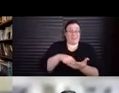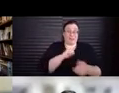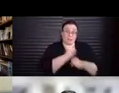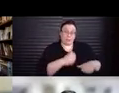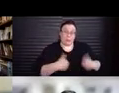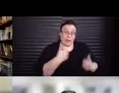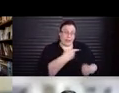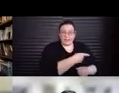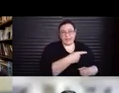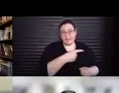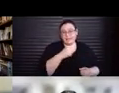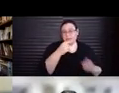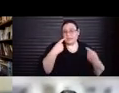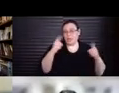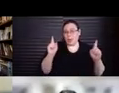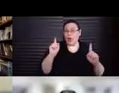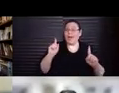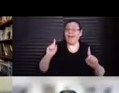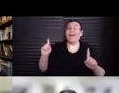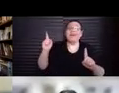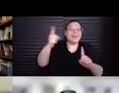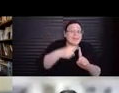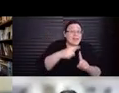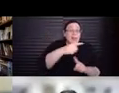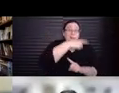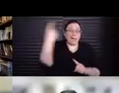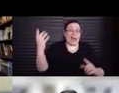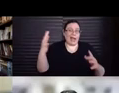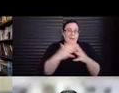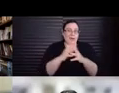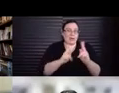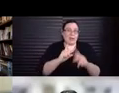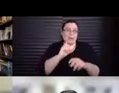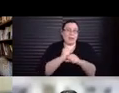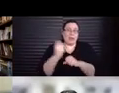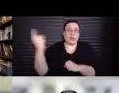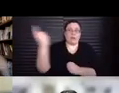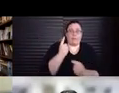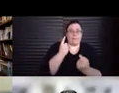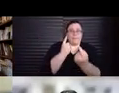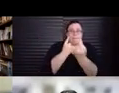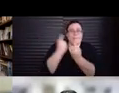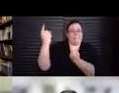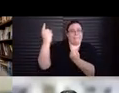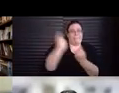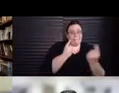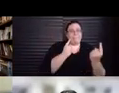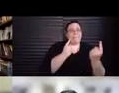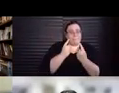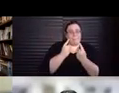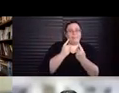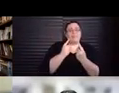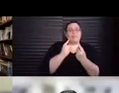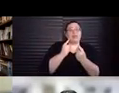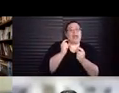work until Black Americans arrived and started making, you know, those laws work for